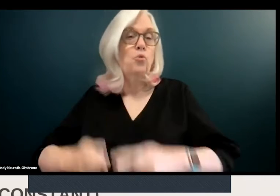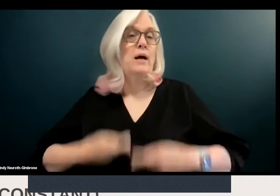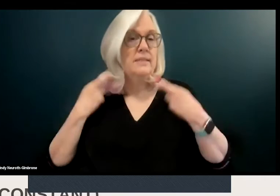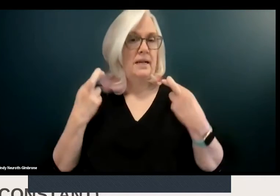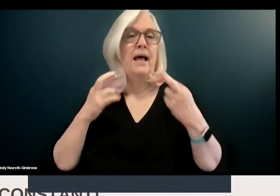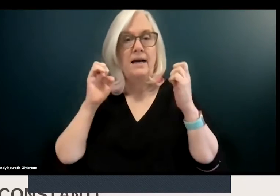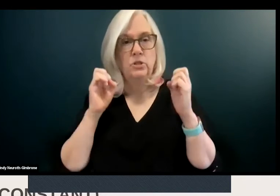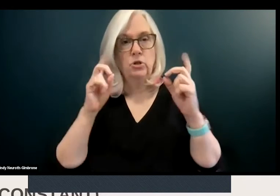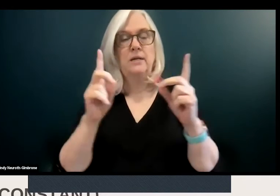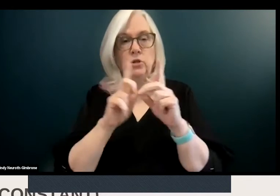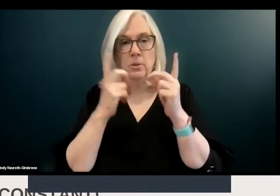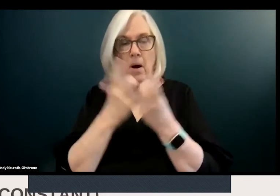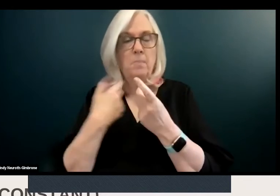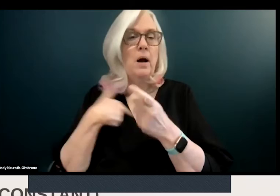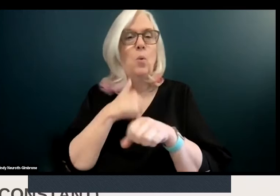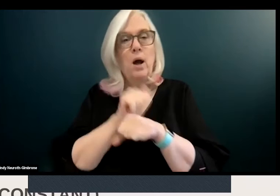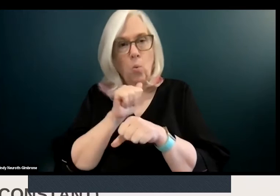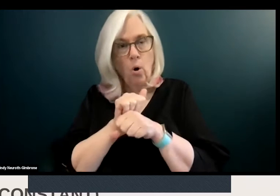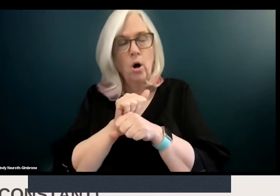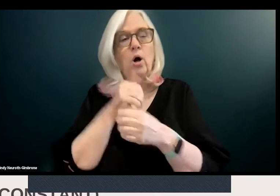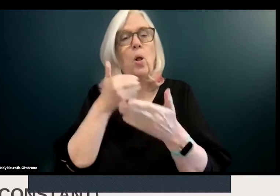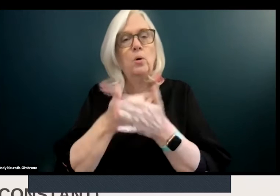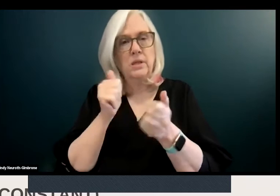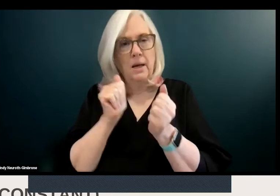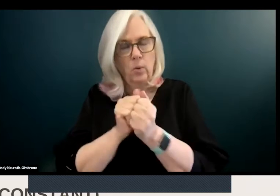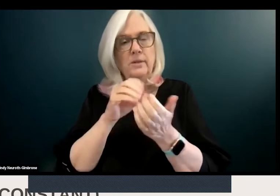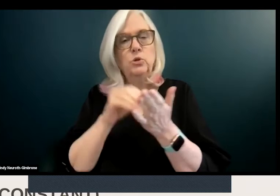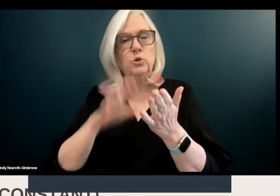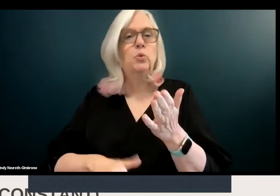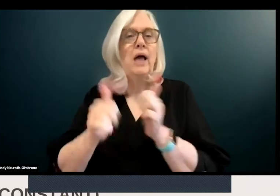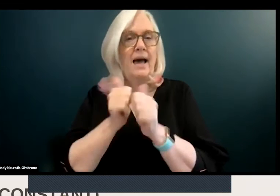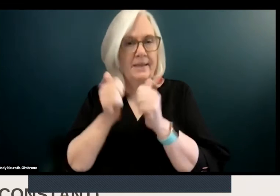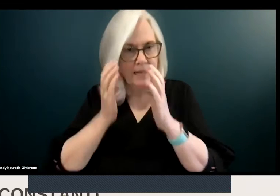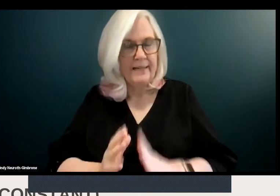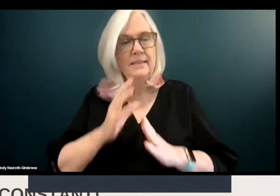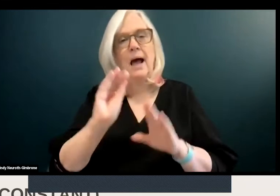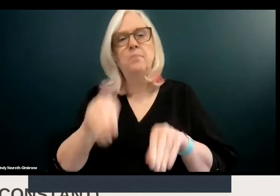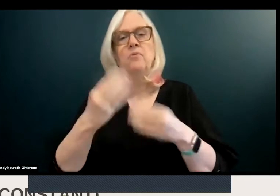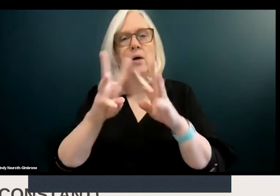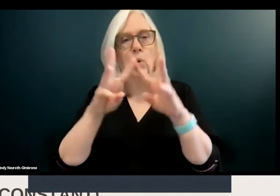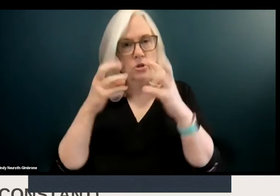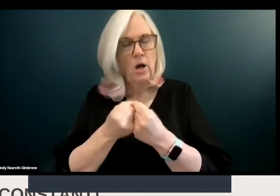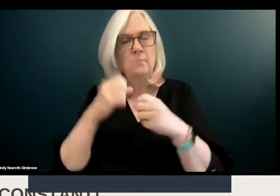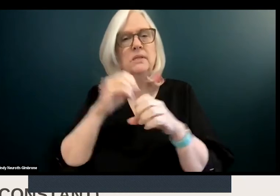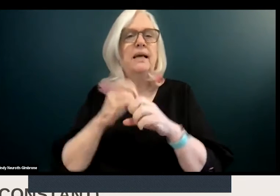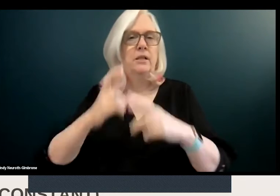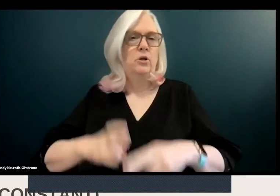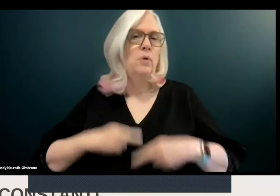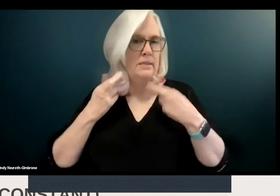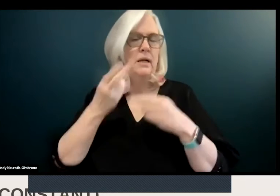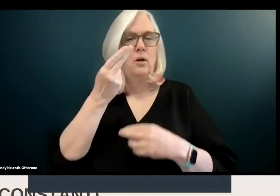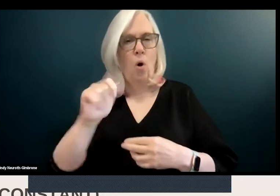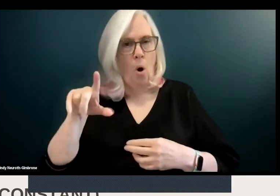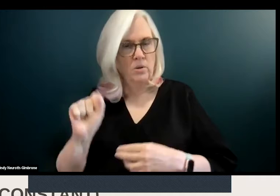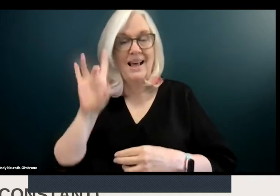department. We work closely with student athletes on a weekly basis, as well as provide workshops in the residence halls 8 times a semester. On top of